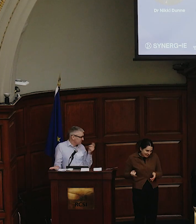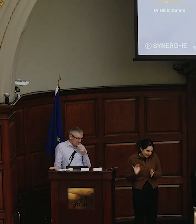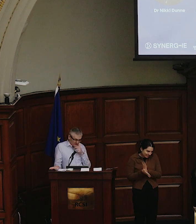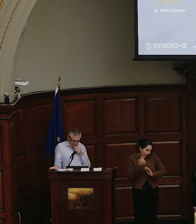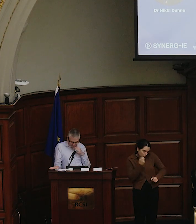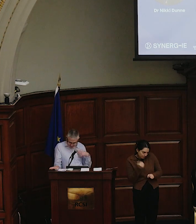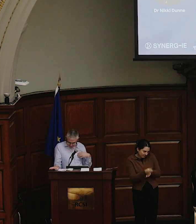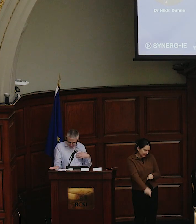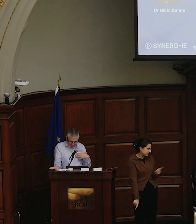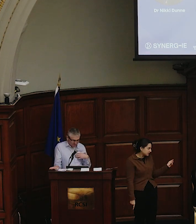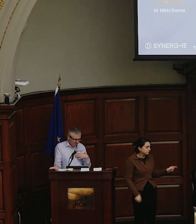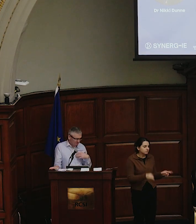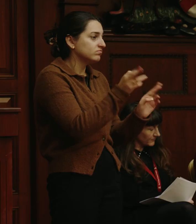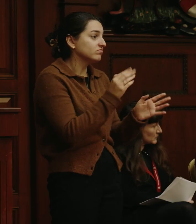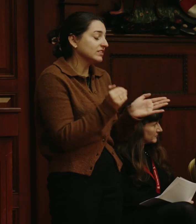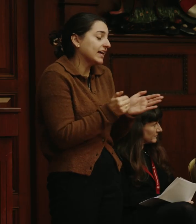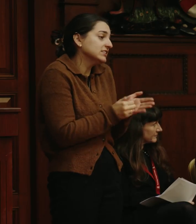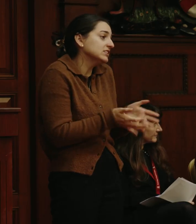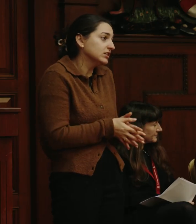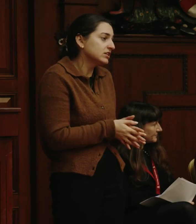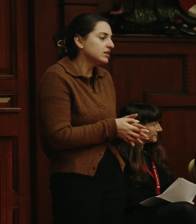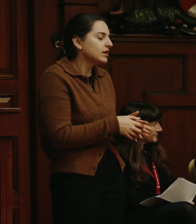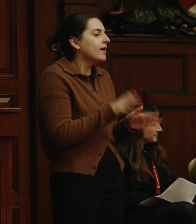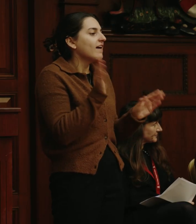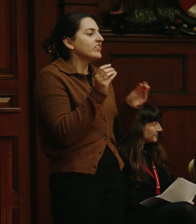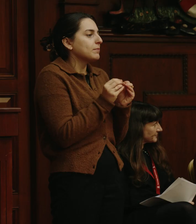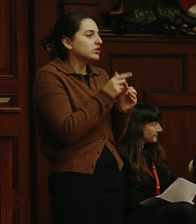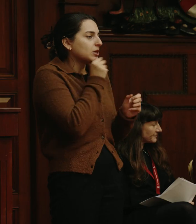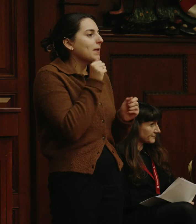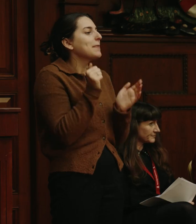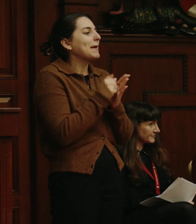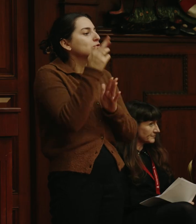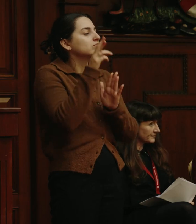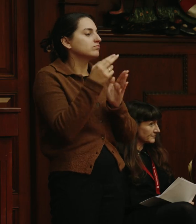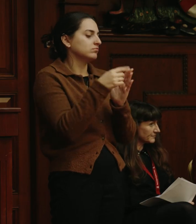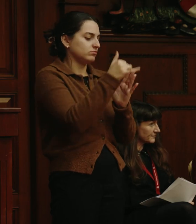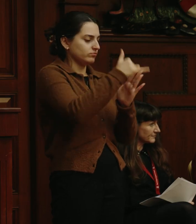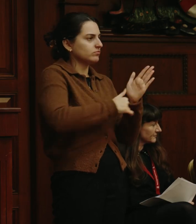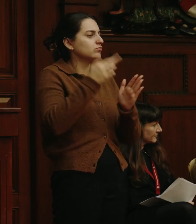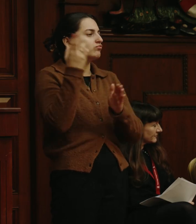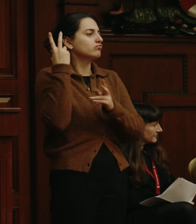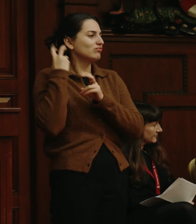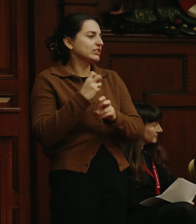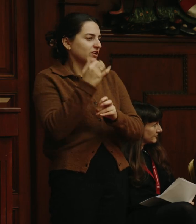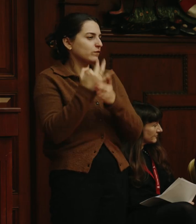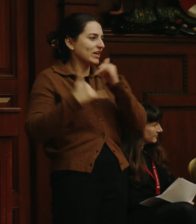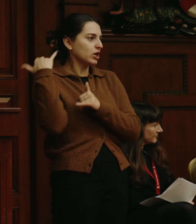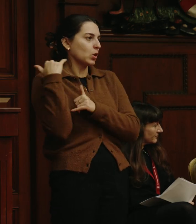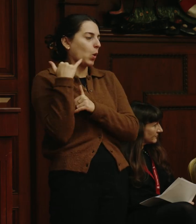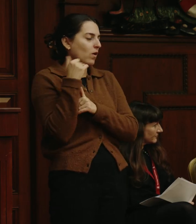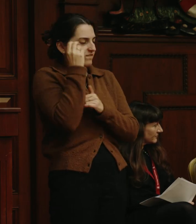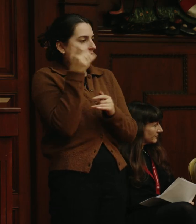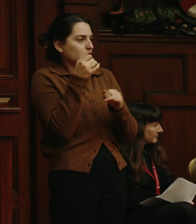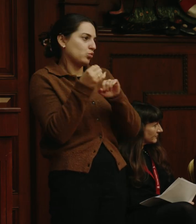Yeah, absolutely. And I think that what I was just saying there about that paper that was published in the last year or so is doing that. It's